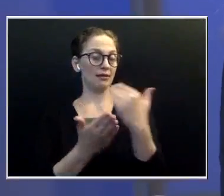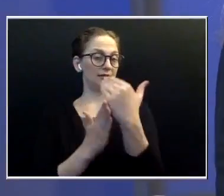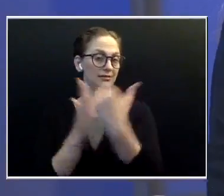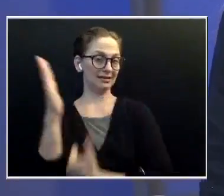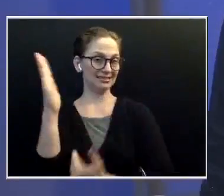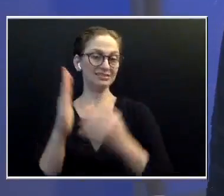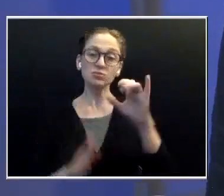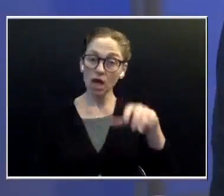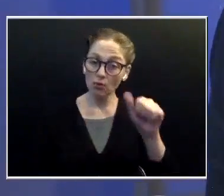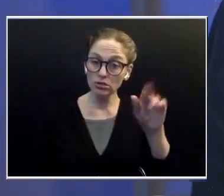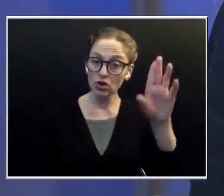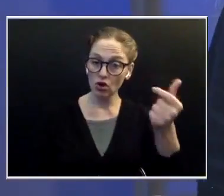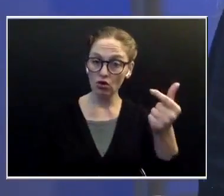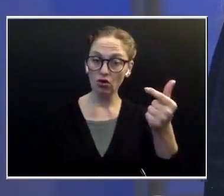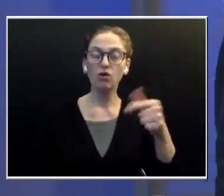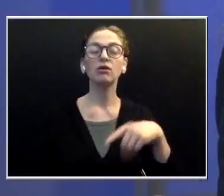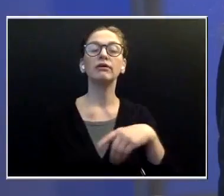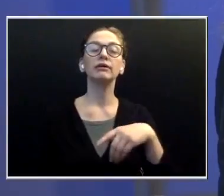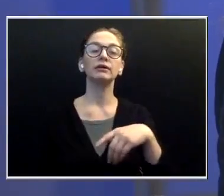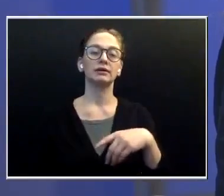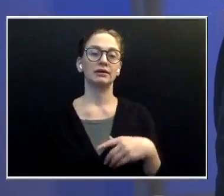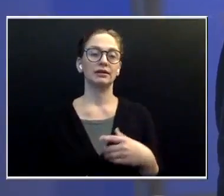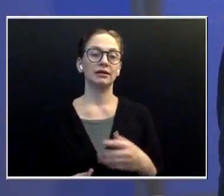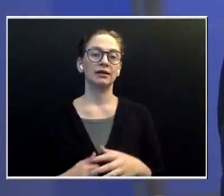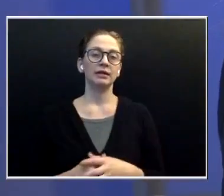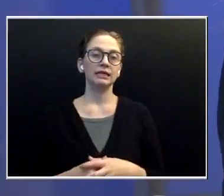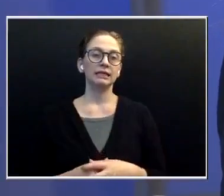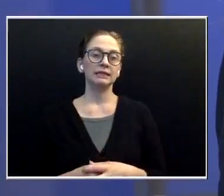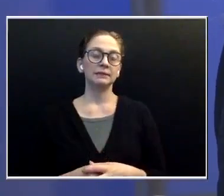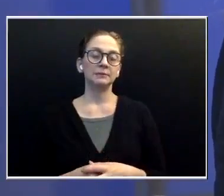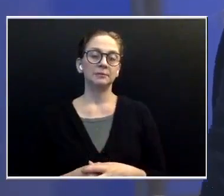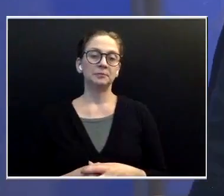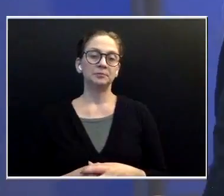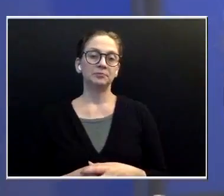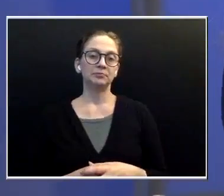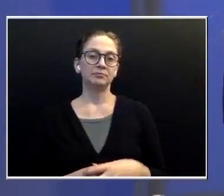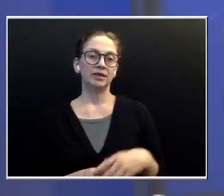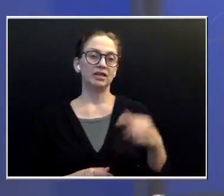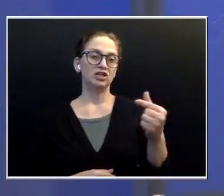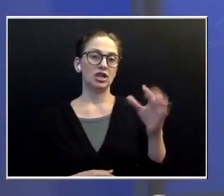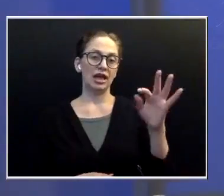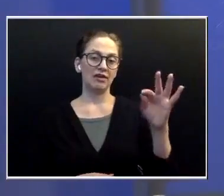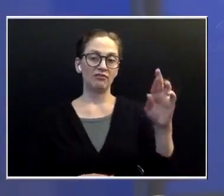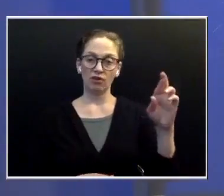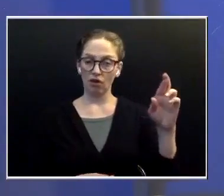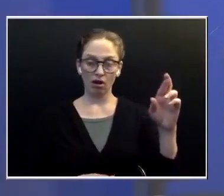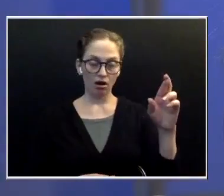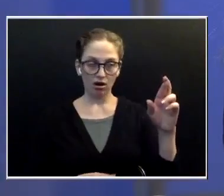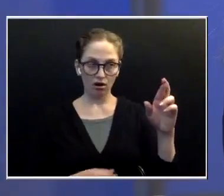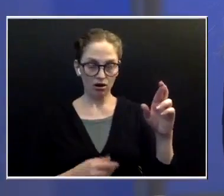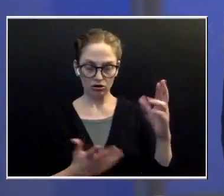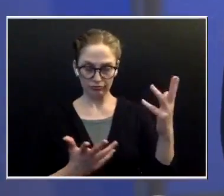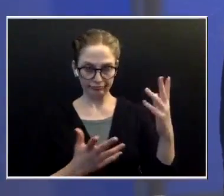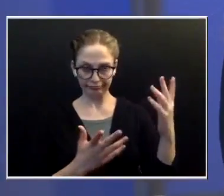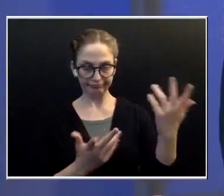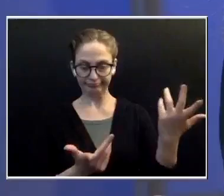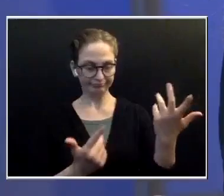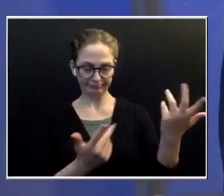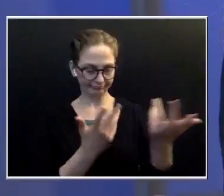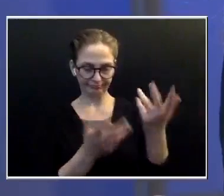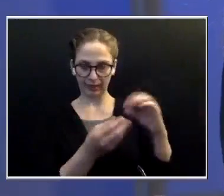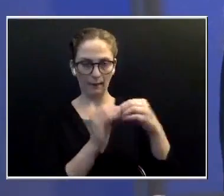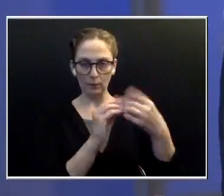I wasn't in a position GFR-wise to be like ready to do transplant. Starting